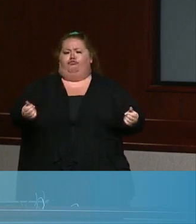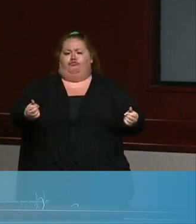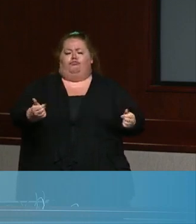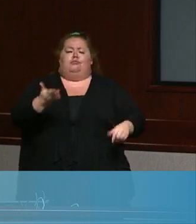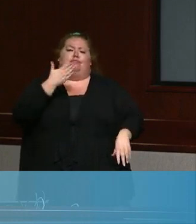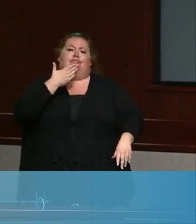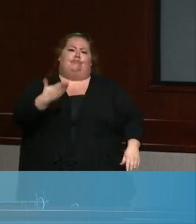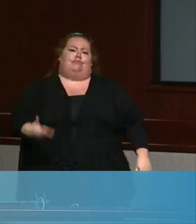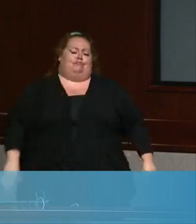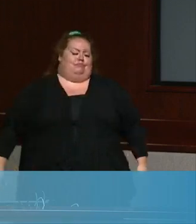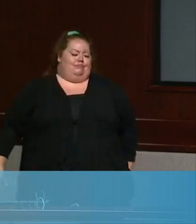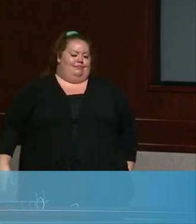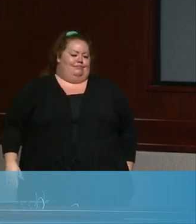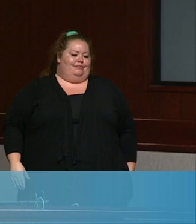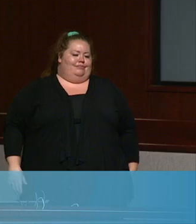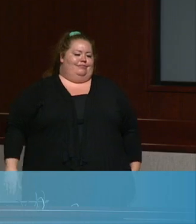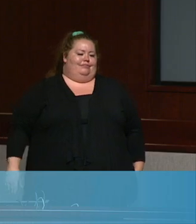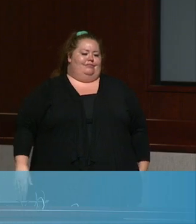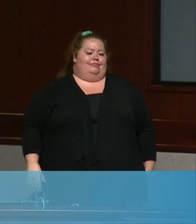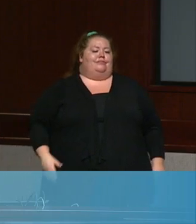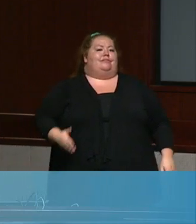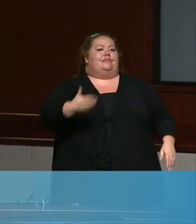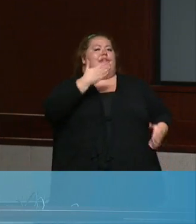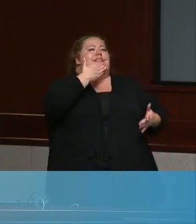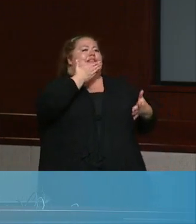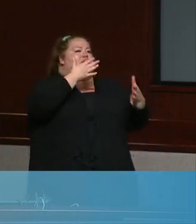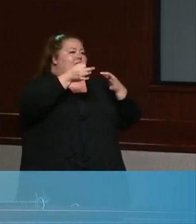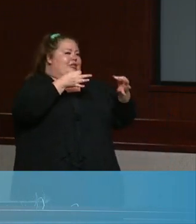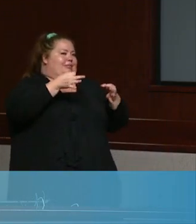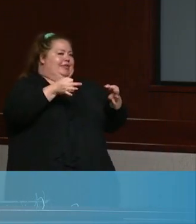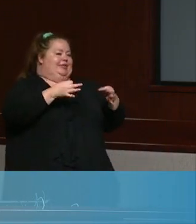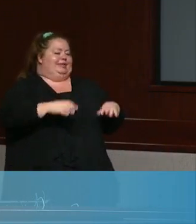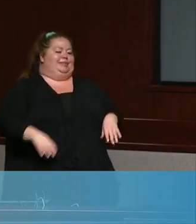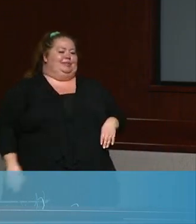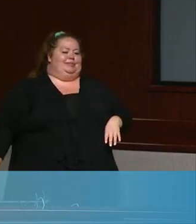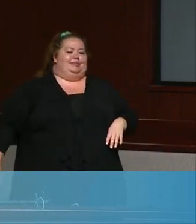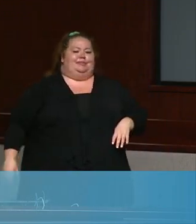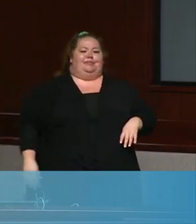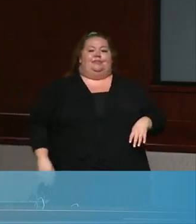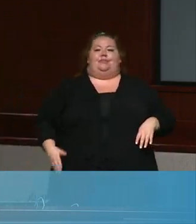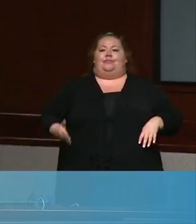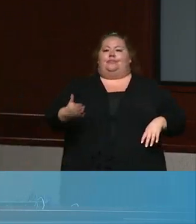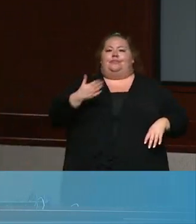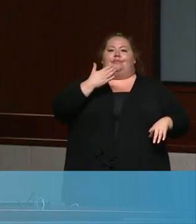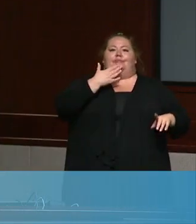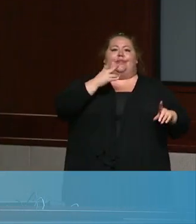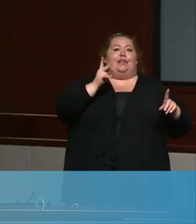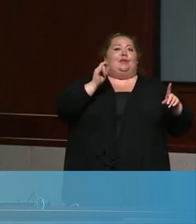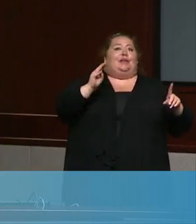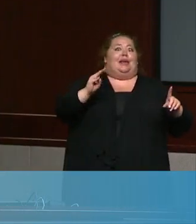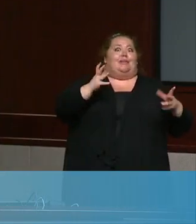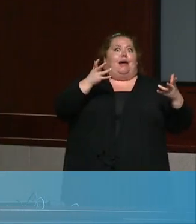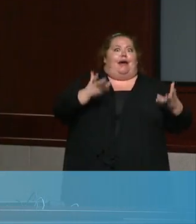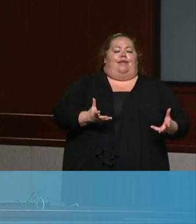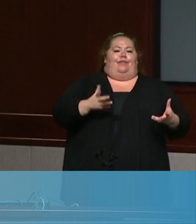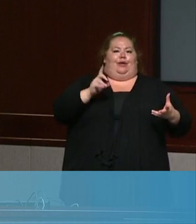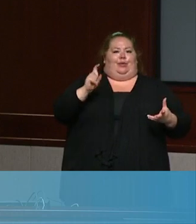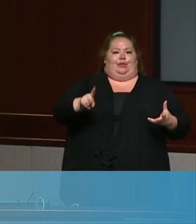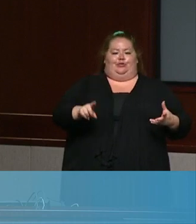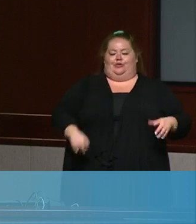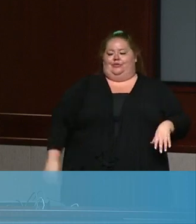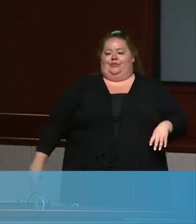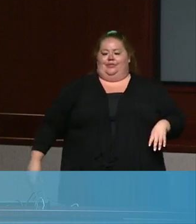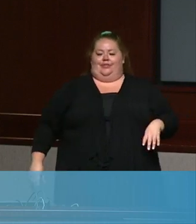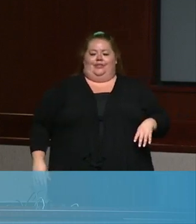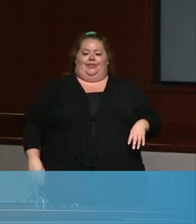Thanks. Thank you for explaining that. I really appreciate it. Thanks, Kim. You took the heavy lift on that one. Okay,